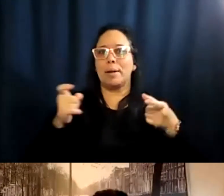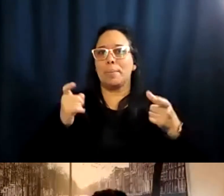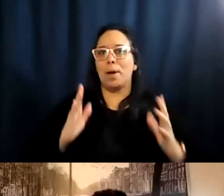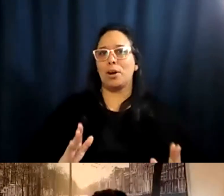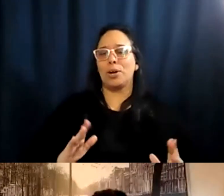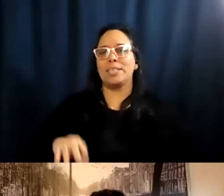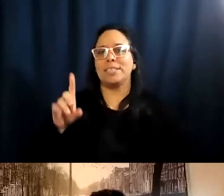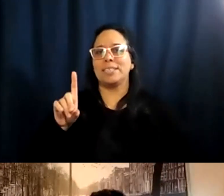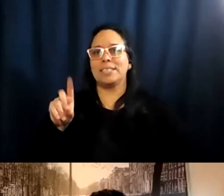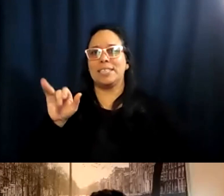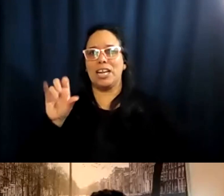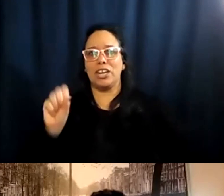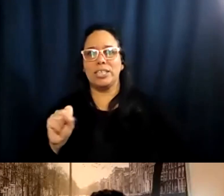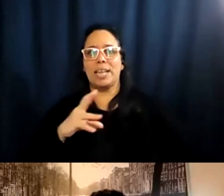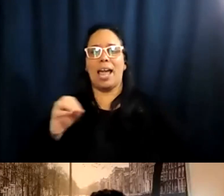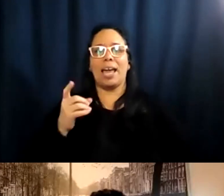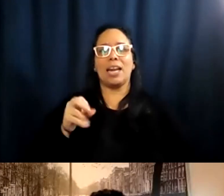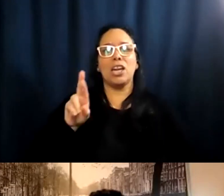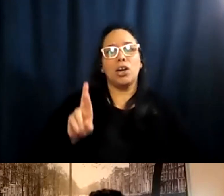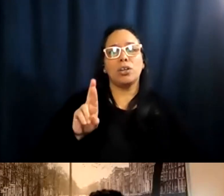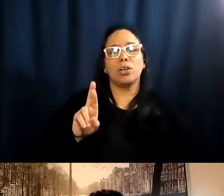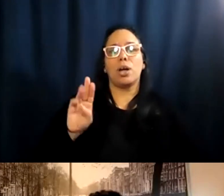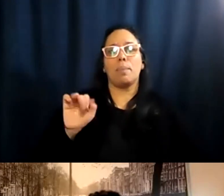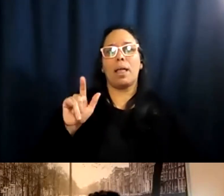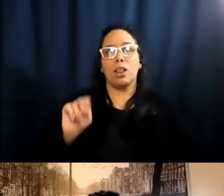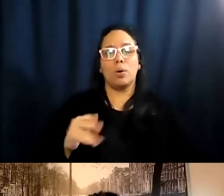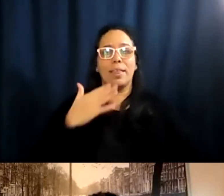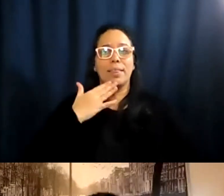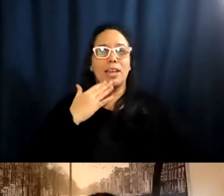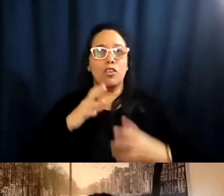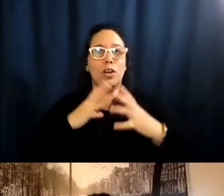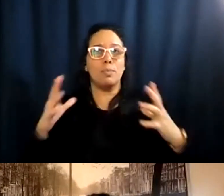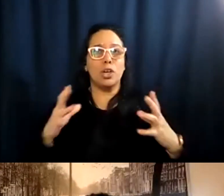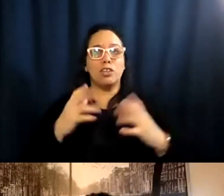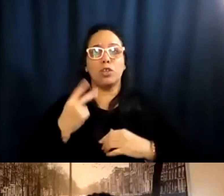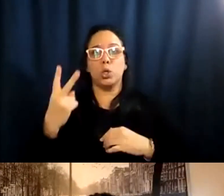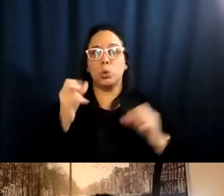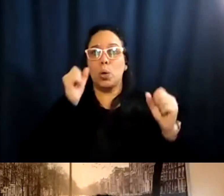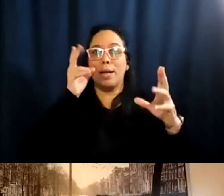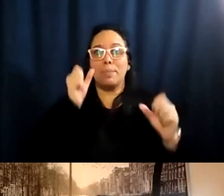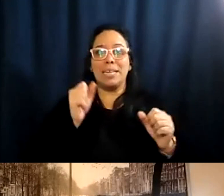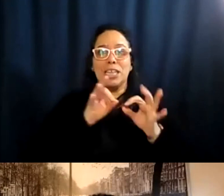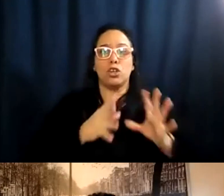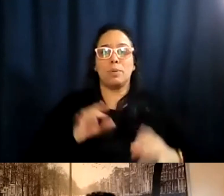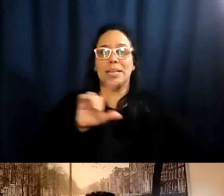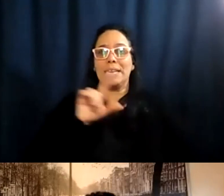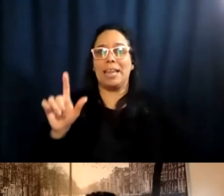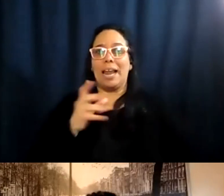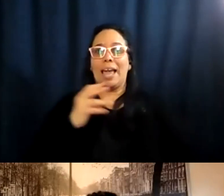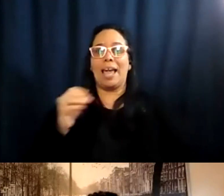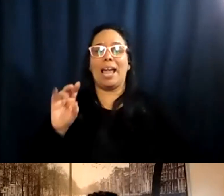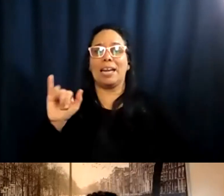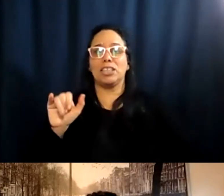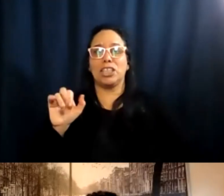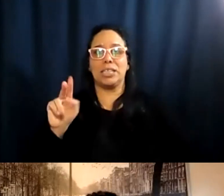And thank you very much to our two amazing interpreters, Lena and Jason. And much gratitude to SJEC and ESI crew